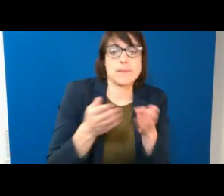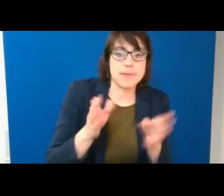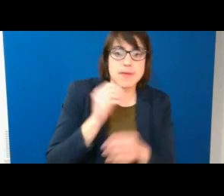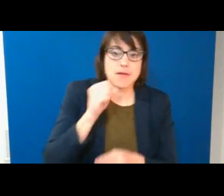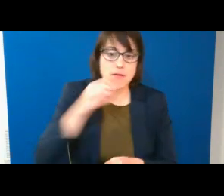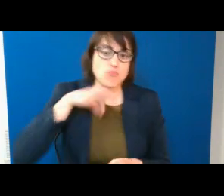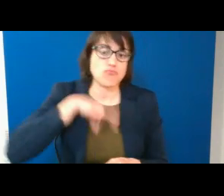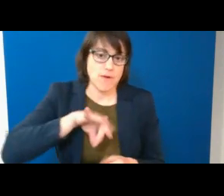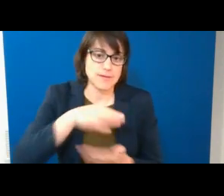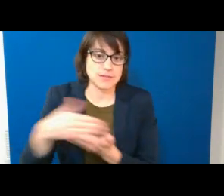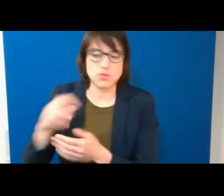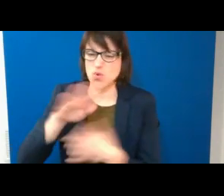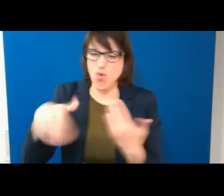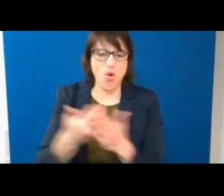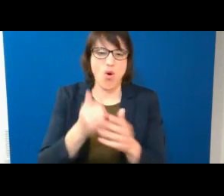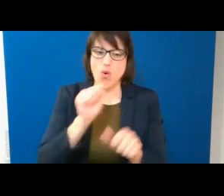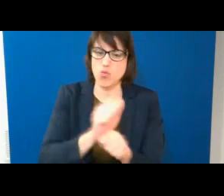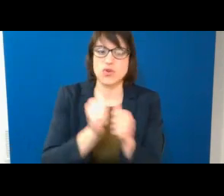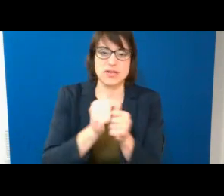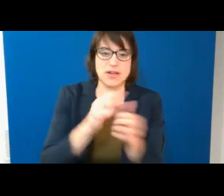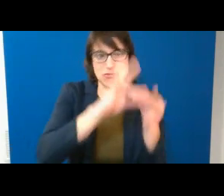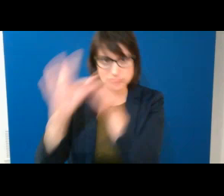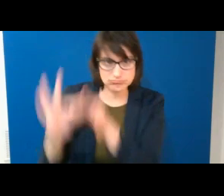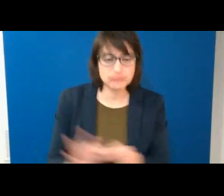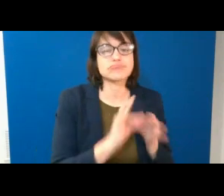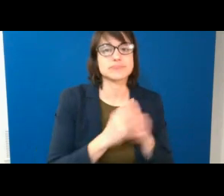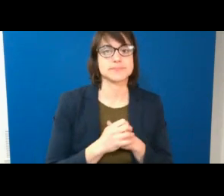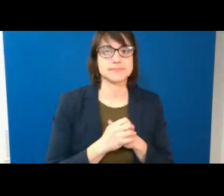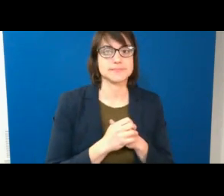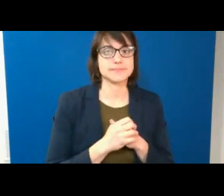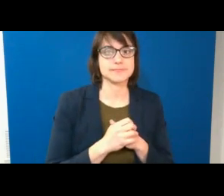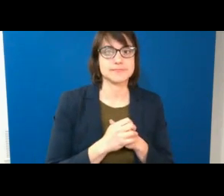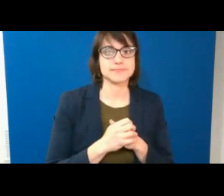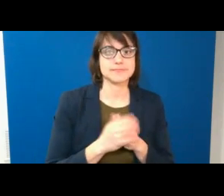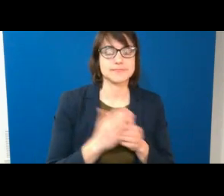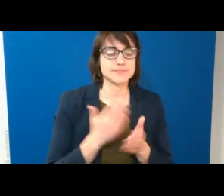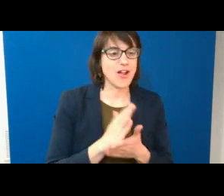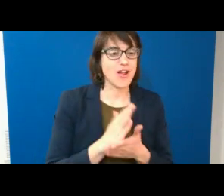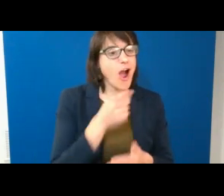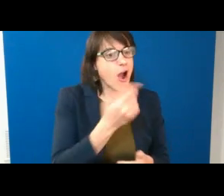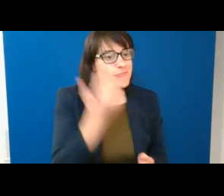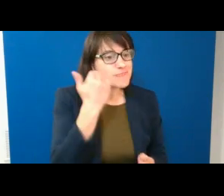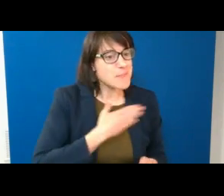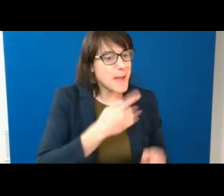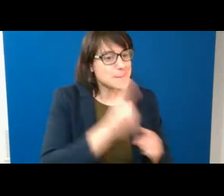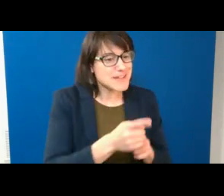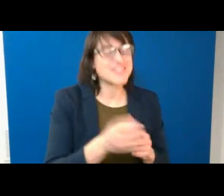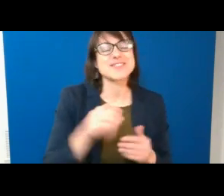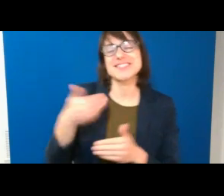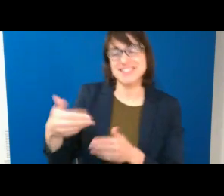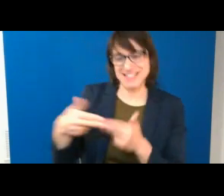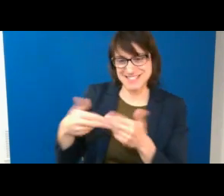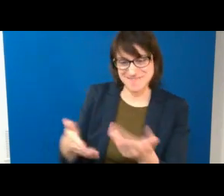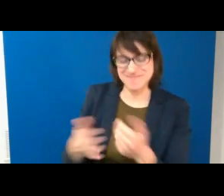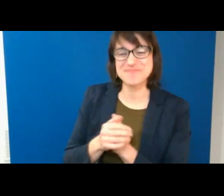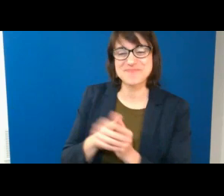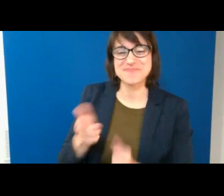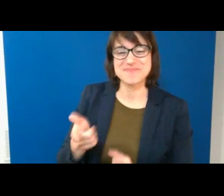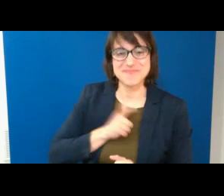together. All right, you took my minute. Next slide, please. And so some of the core activities